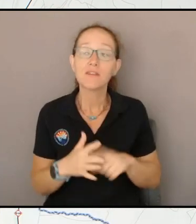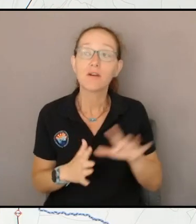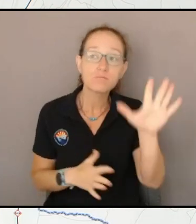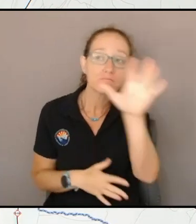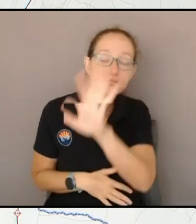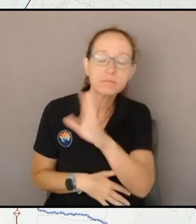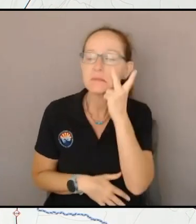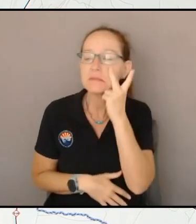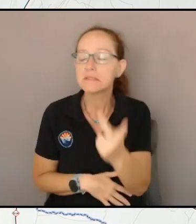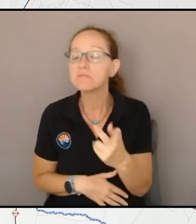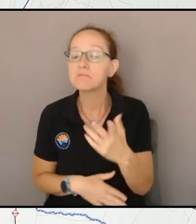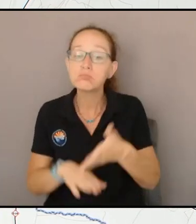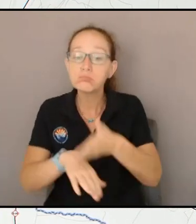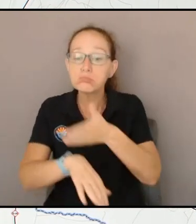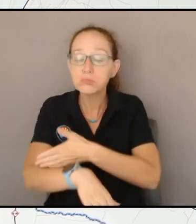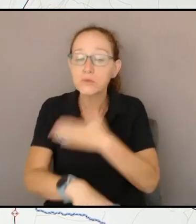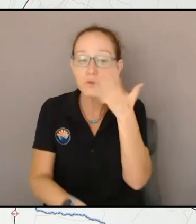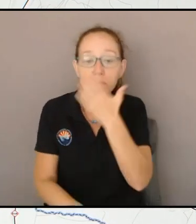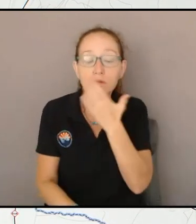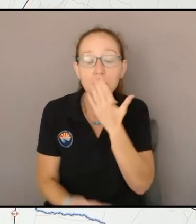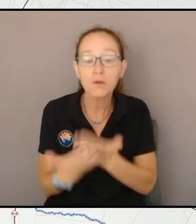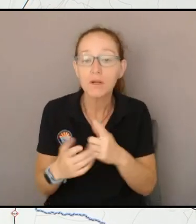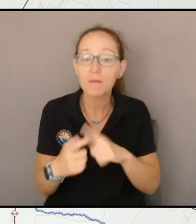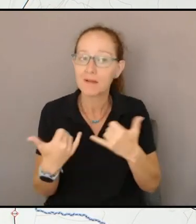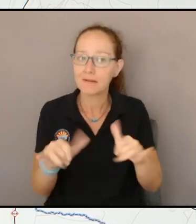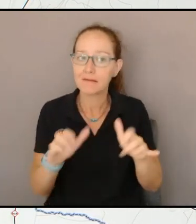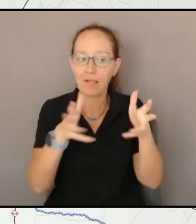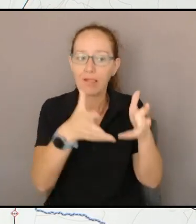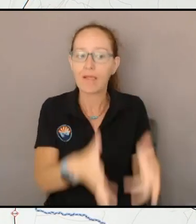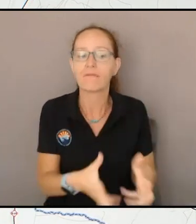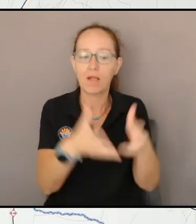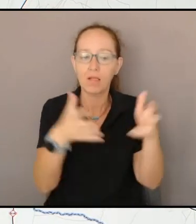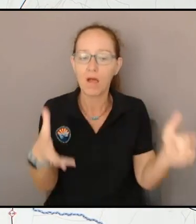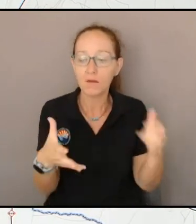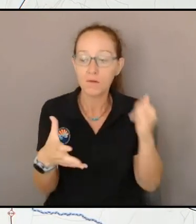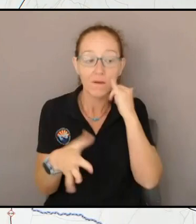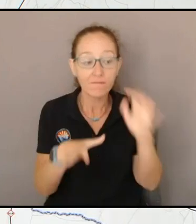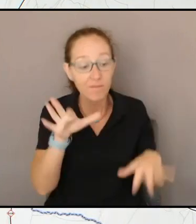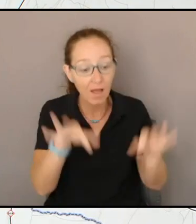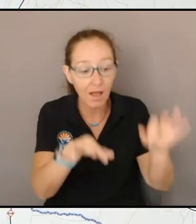Continue to evaluate and find the other things that aren't catalog those and put them on the list for repair.